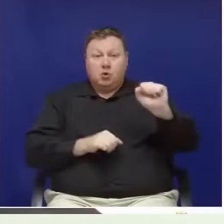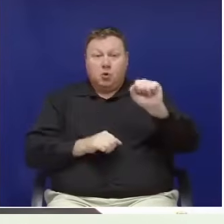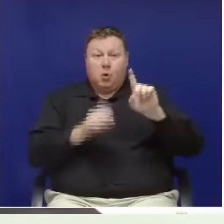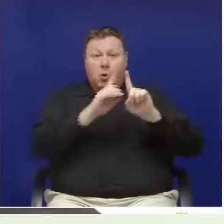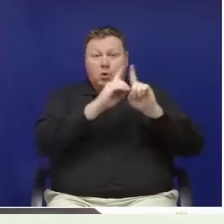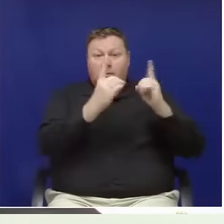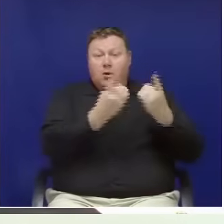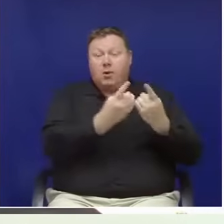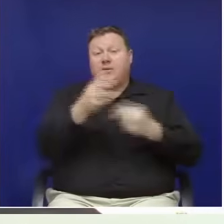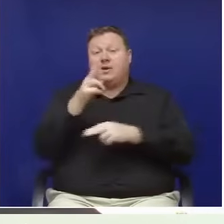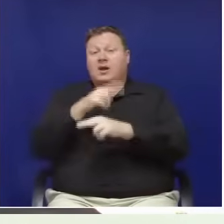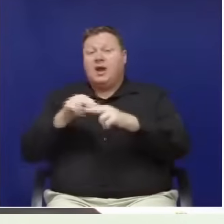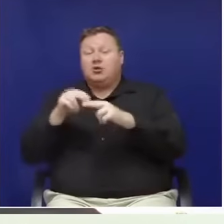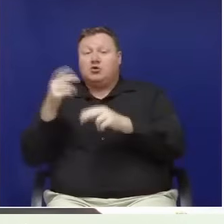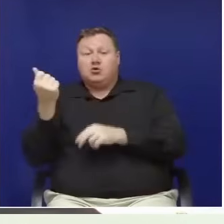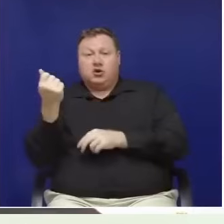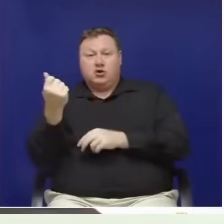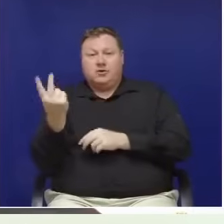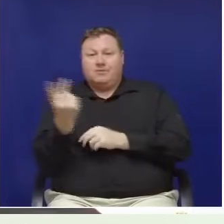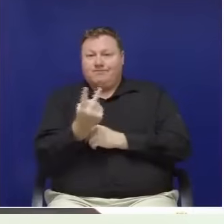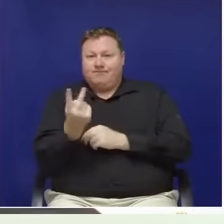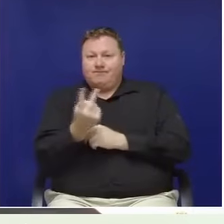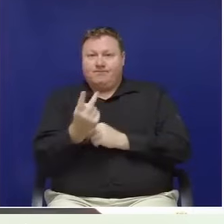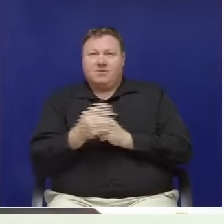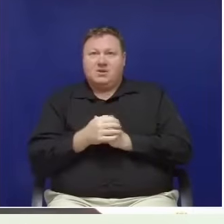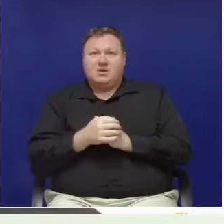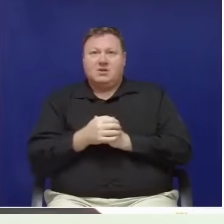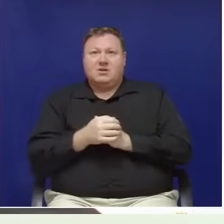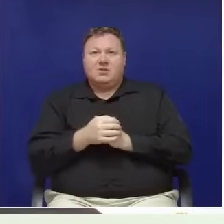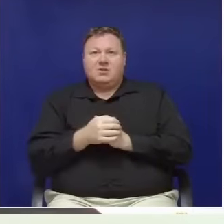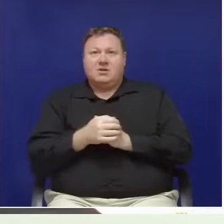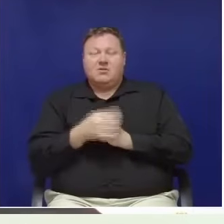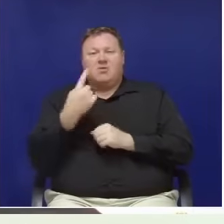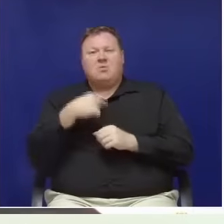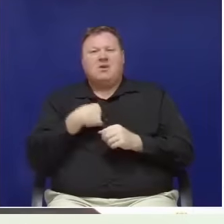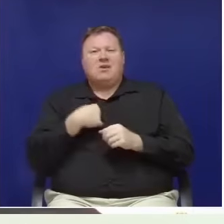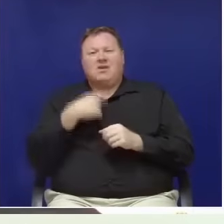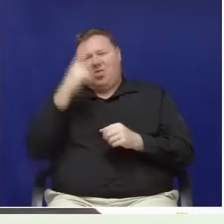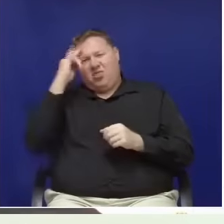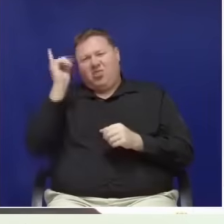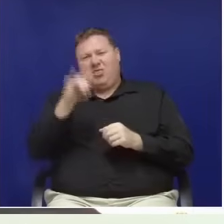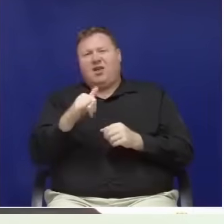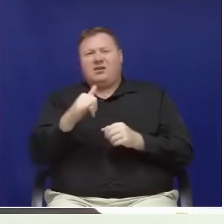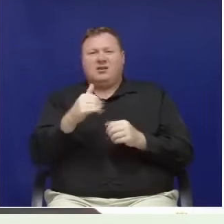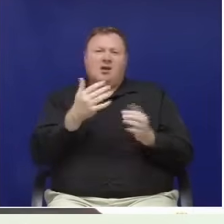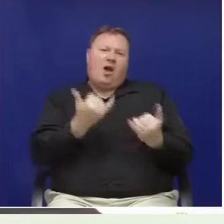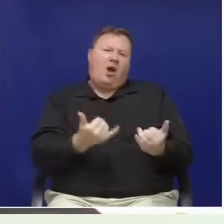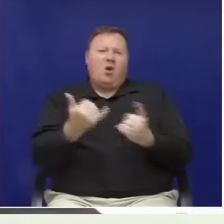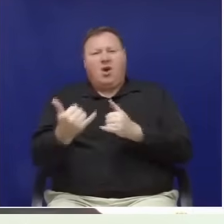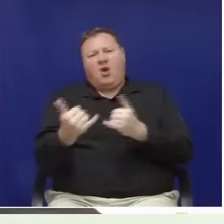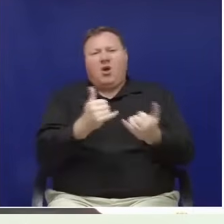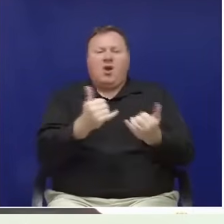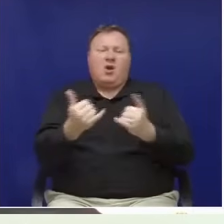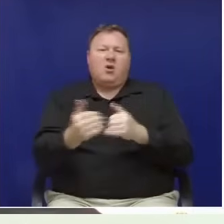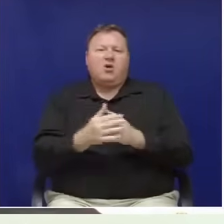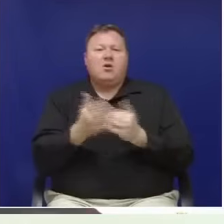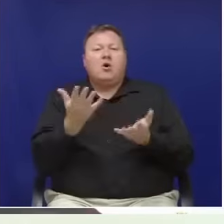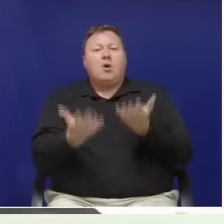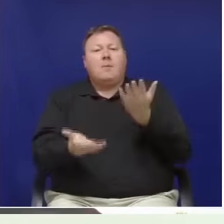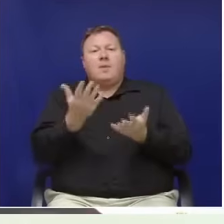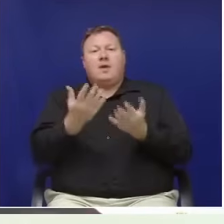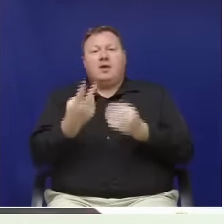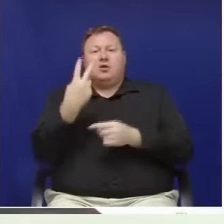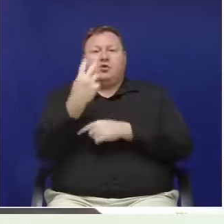National Treasury, to me, becomes piecemeal when set against more than 20 years